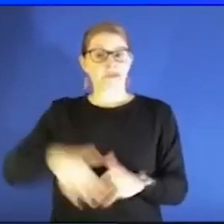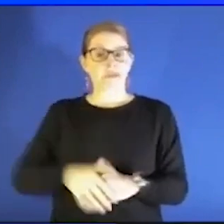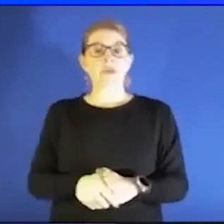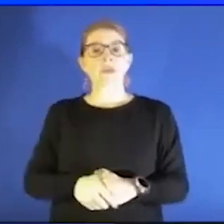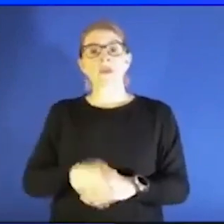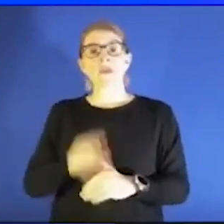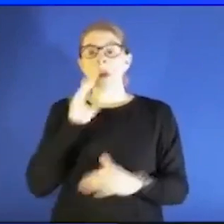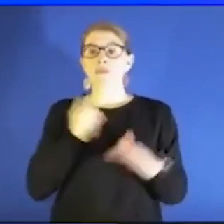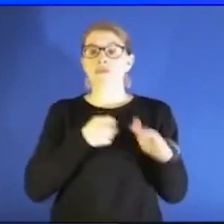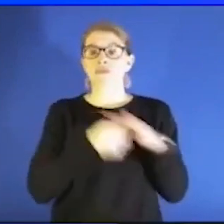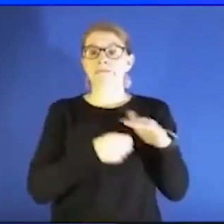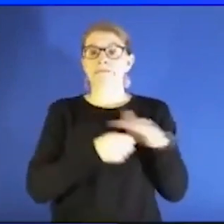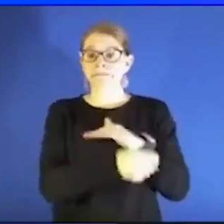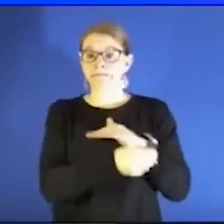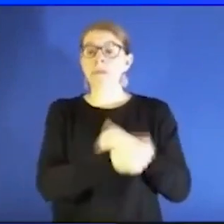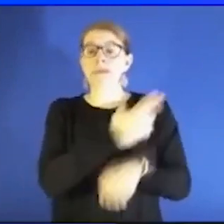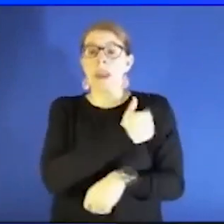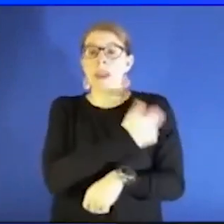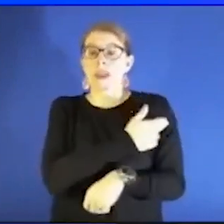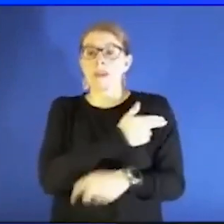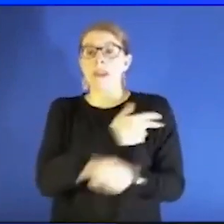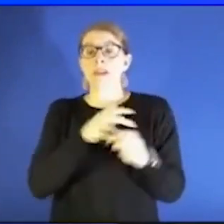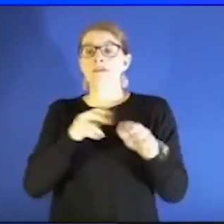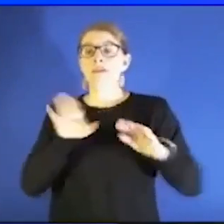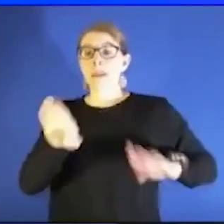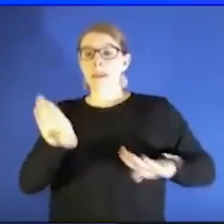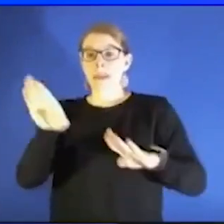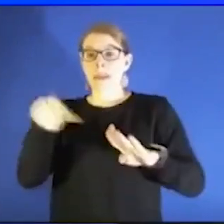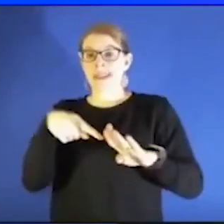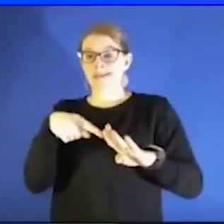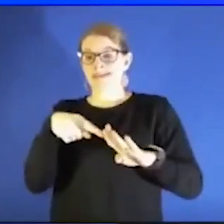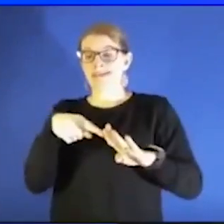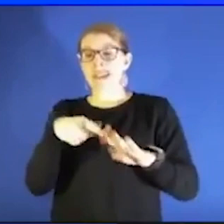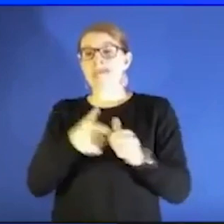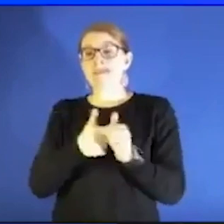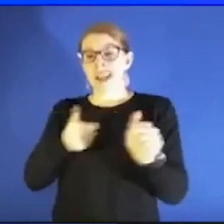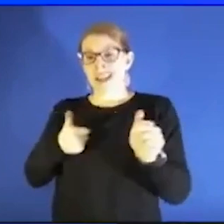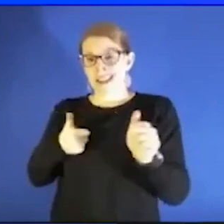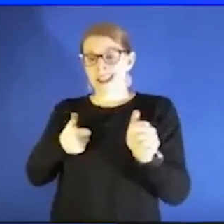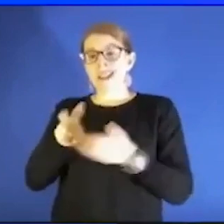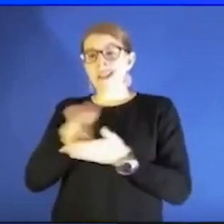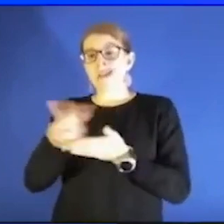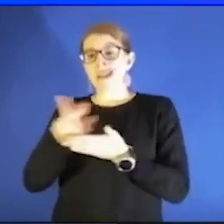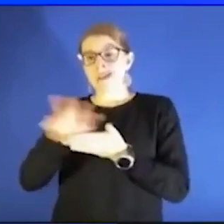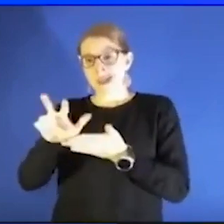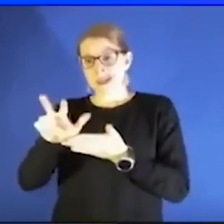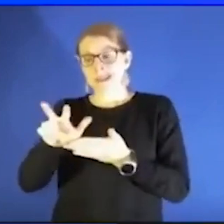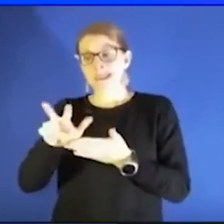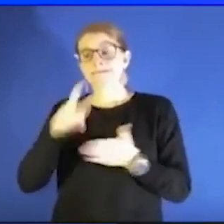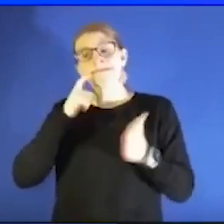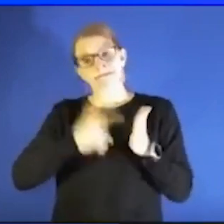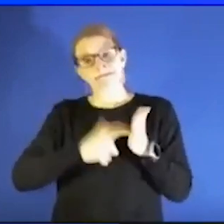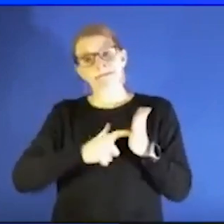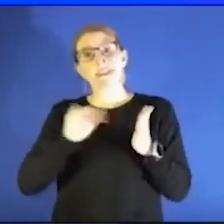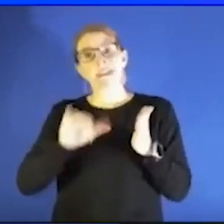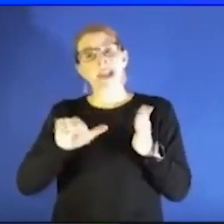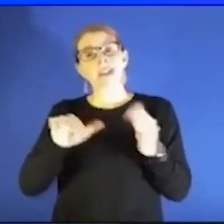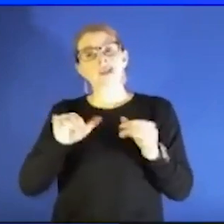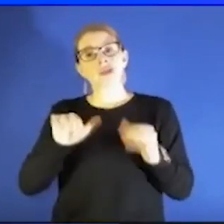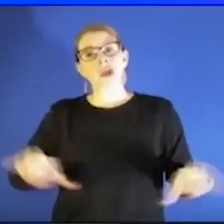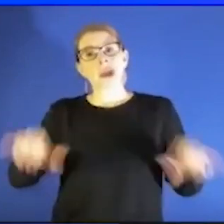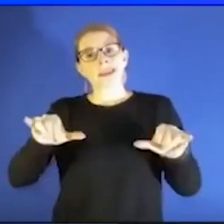hospitalizations trail the cases by a couple of 3 weeks, and we're seeing that in the both national,